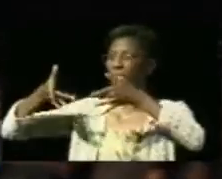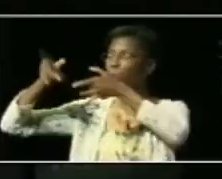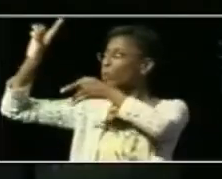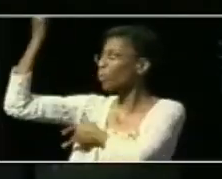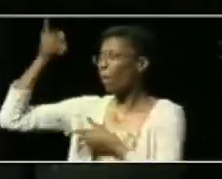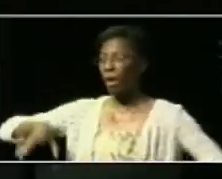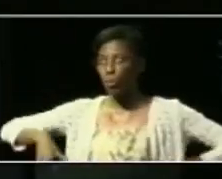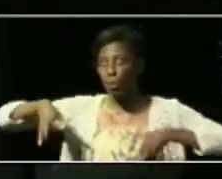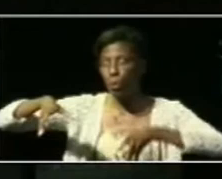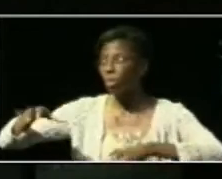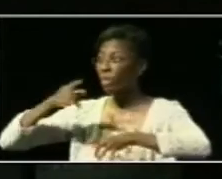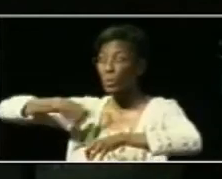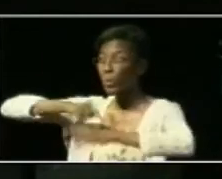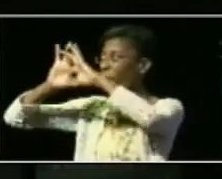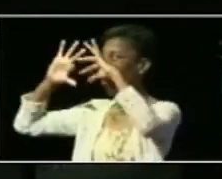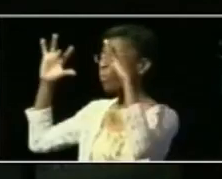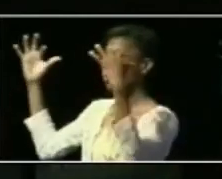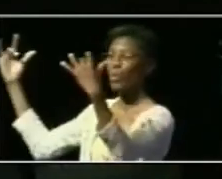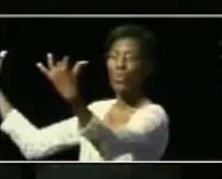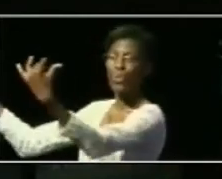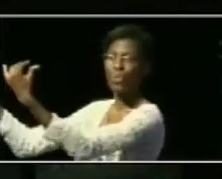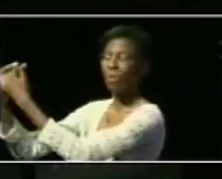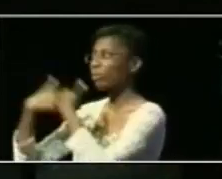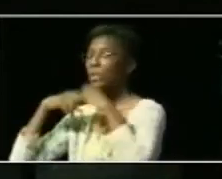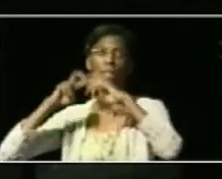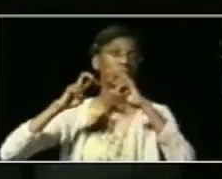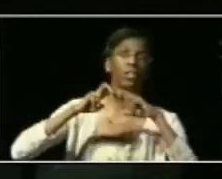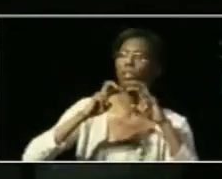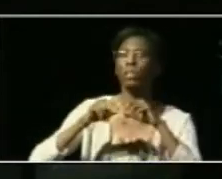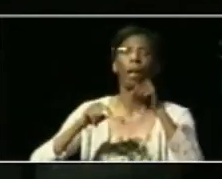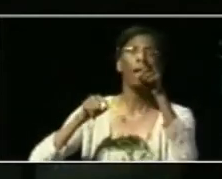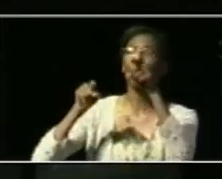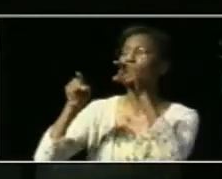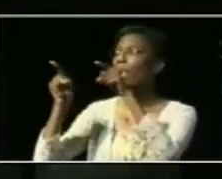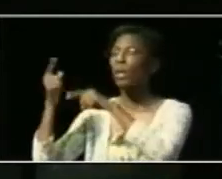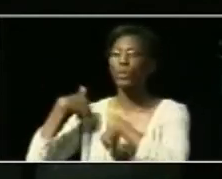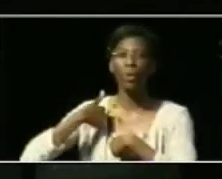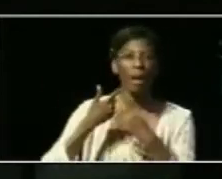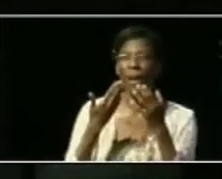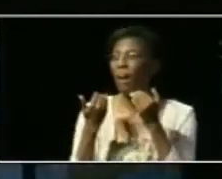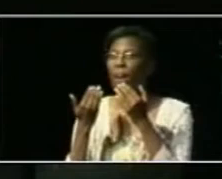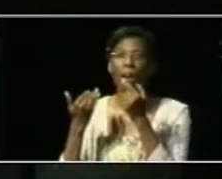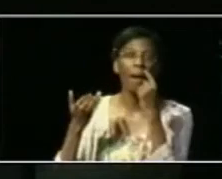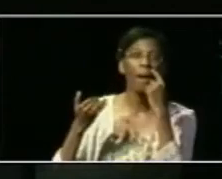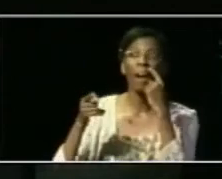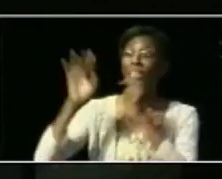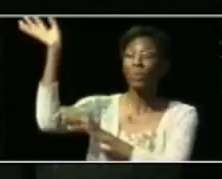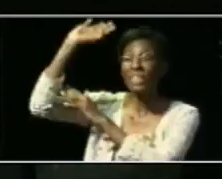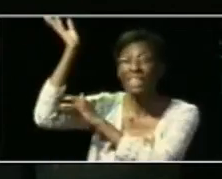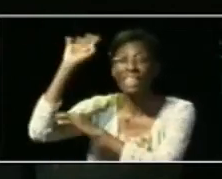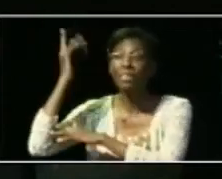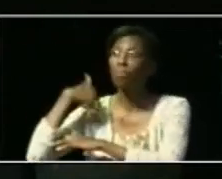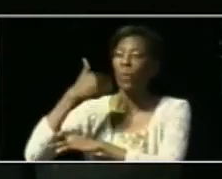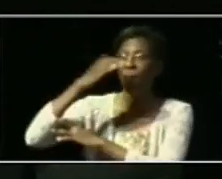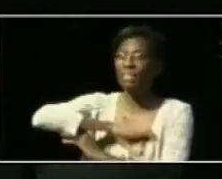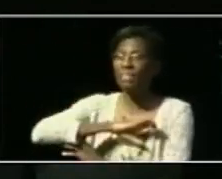Dieu. That we will look for each other. Que nous allons nous chercher mutuellement. And we will wave. Et nous allons agiter la main. And we'll make an